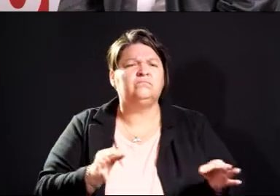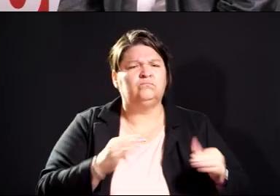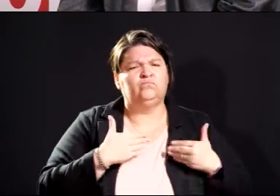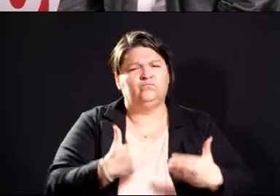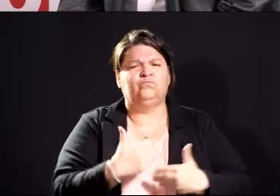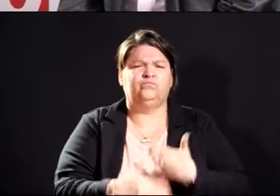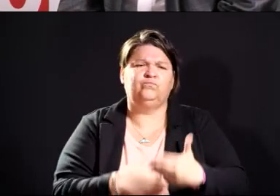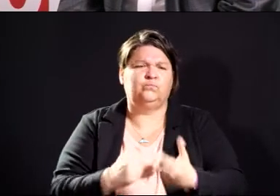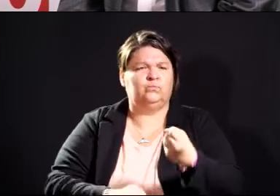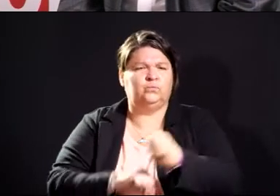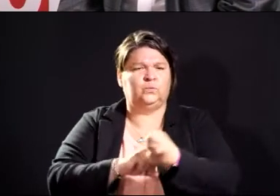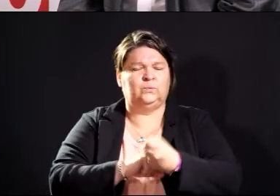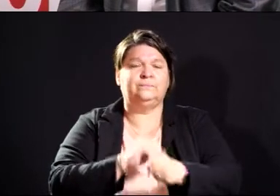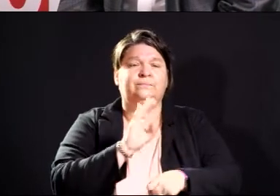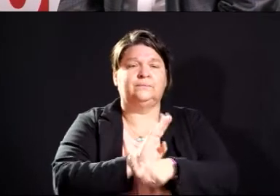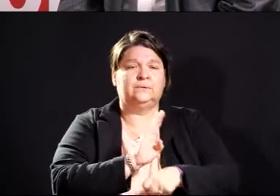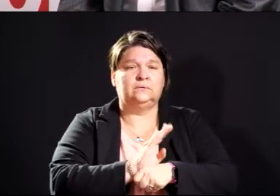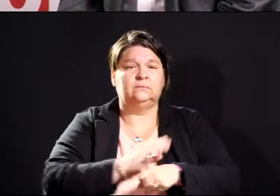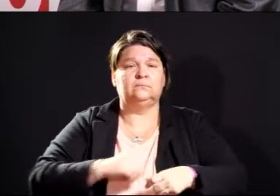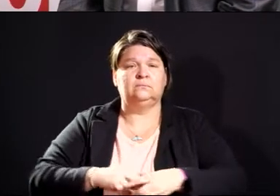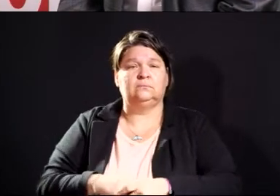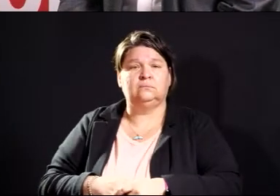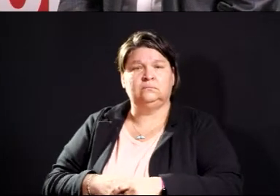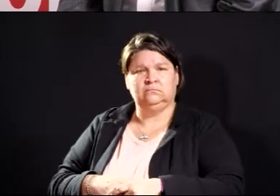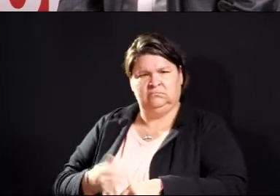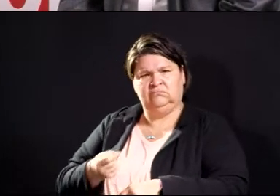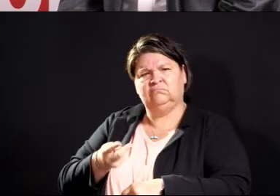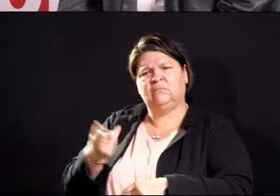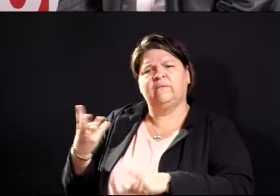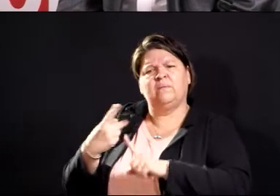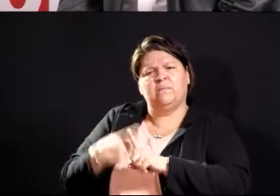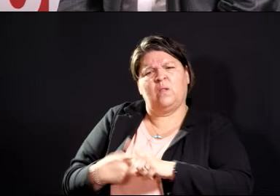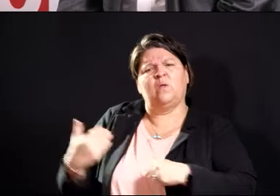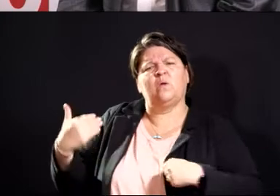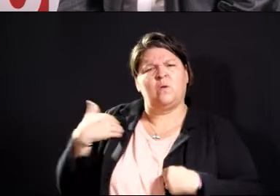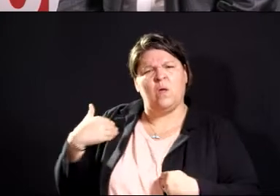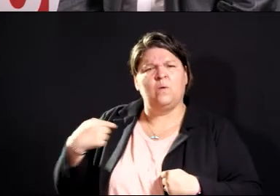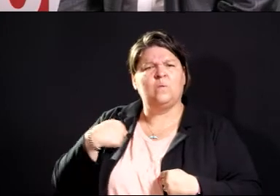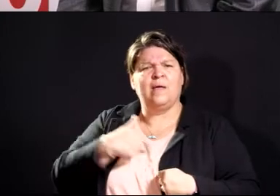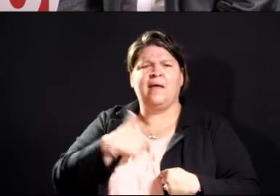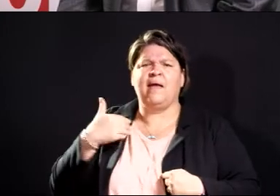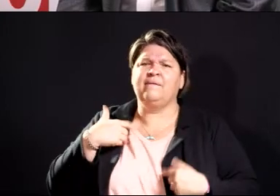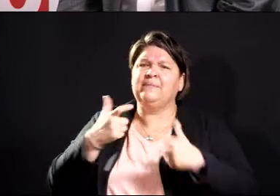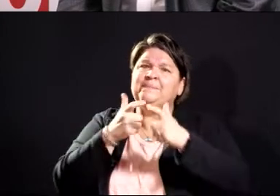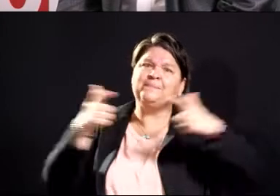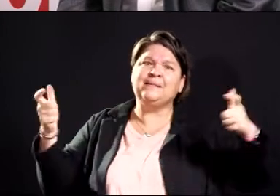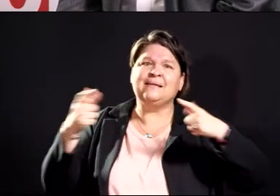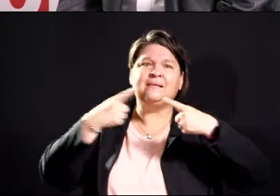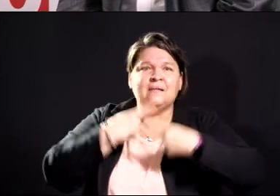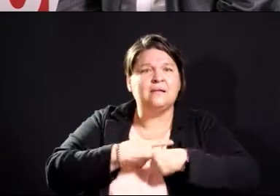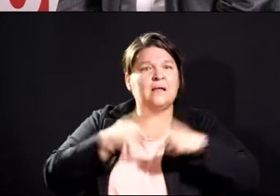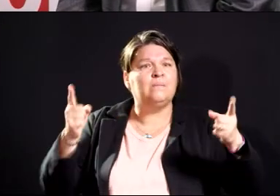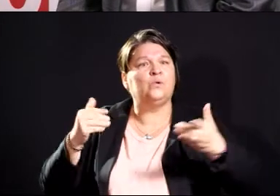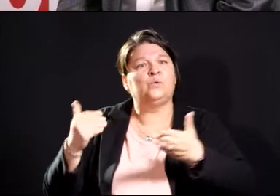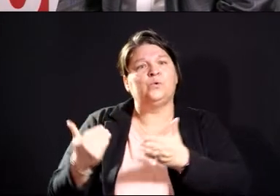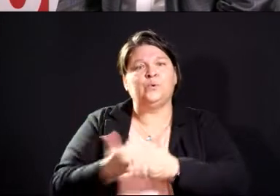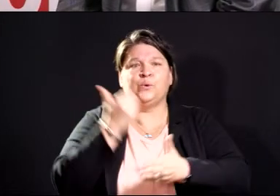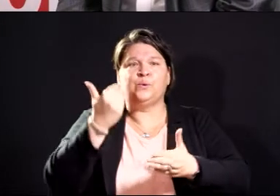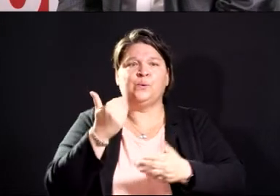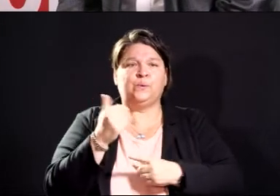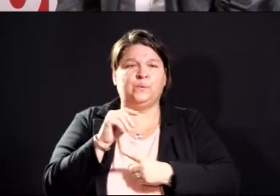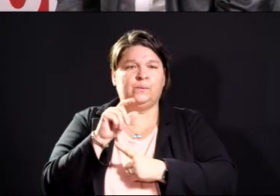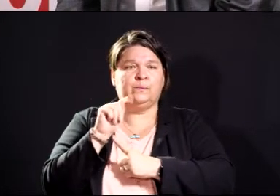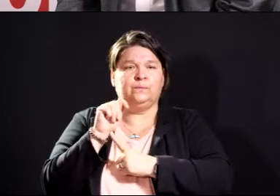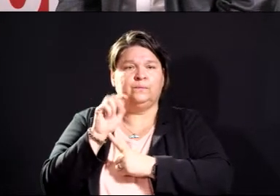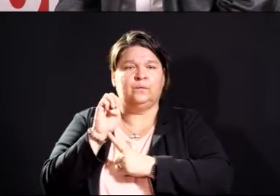big announcement several months ago about a potential new terminal. Right. You might want to talk a little bit about where you think that might be.